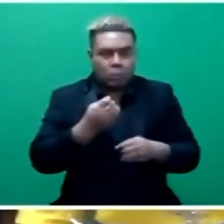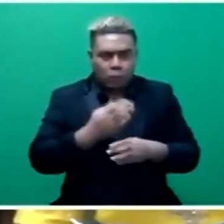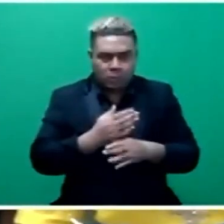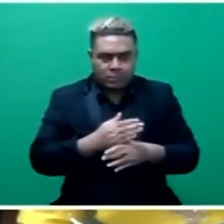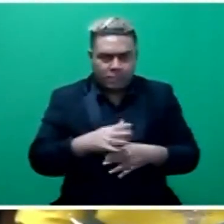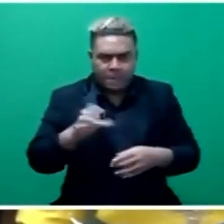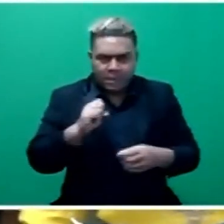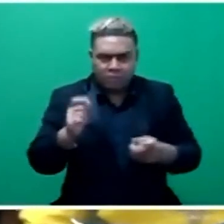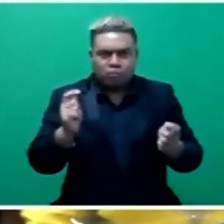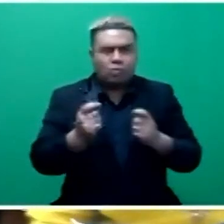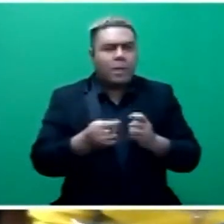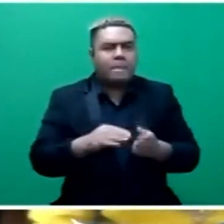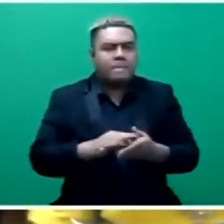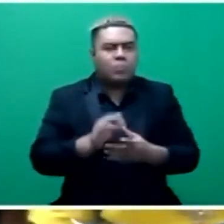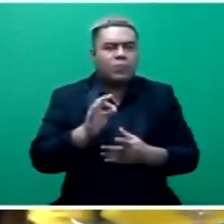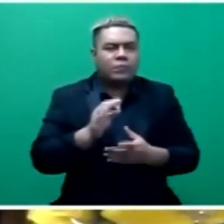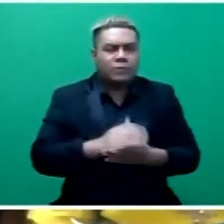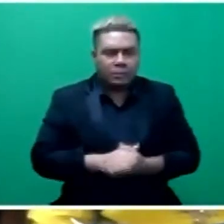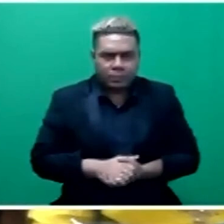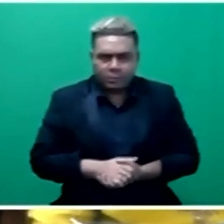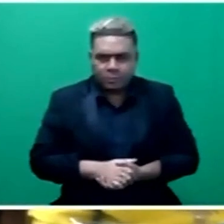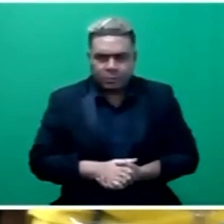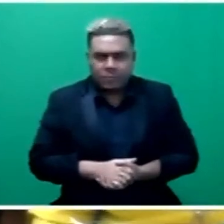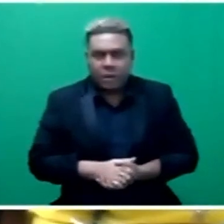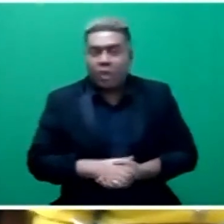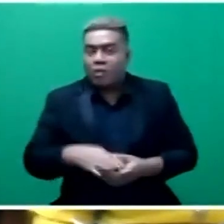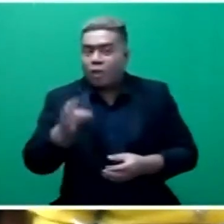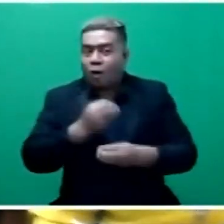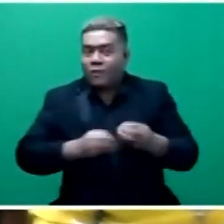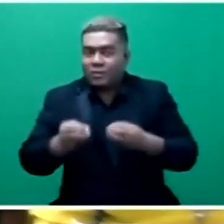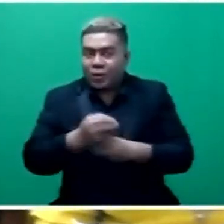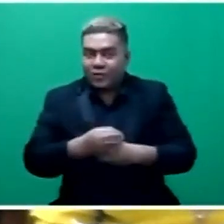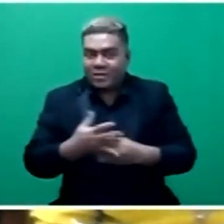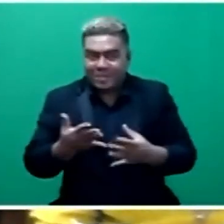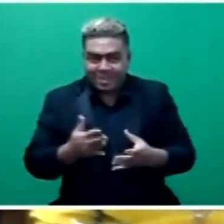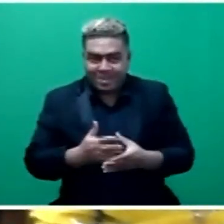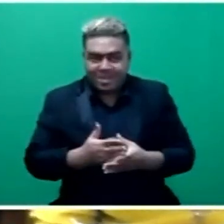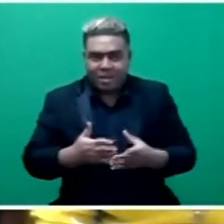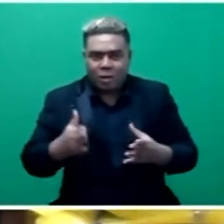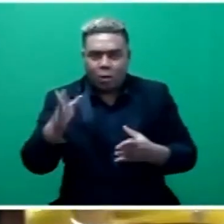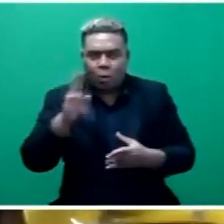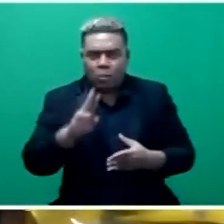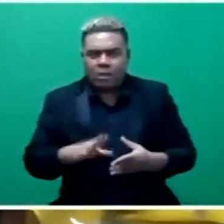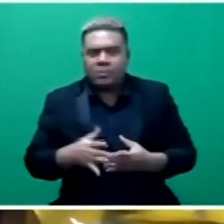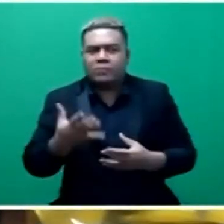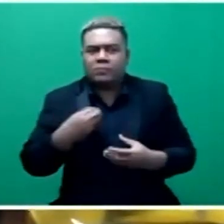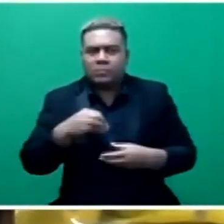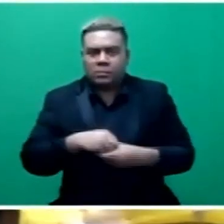must significantly improve. The Office of the Auditor General's independence is guaranteed in the